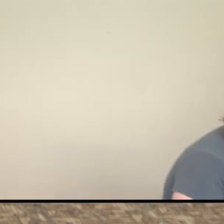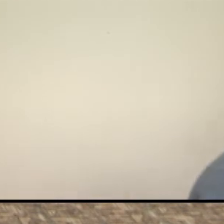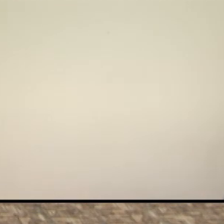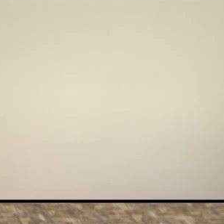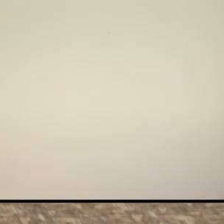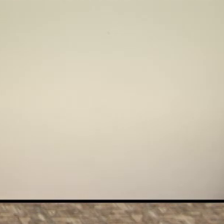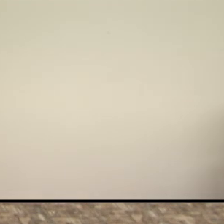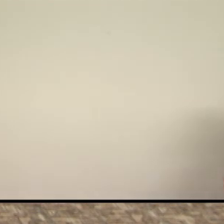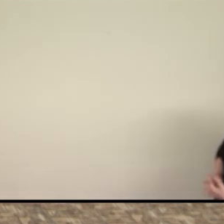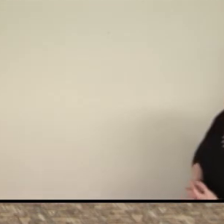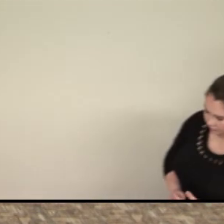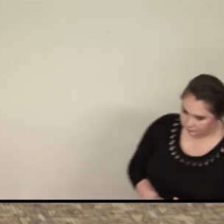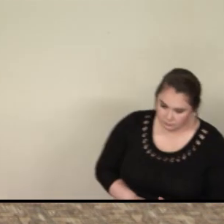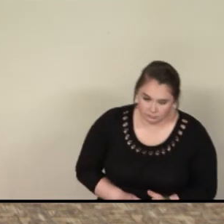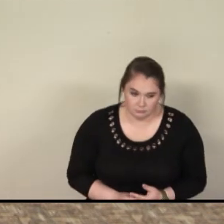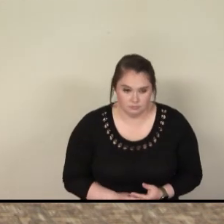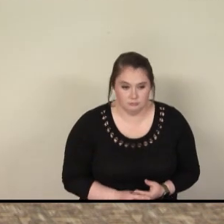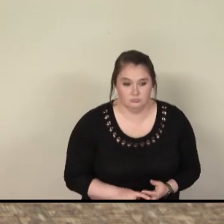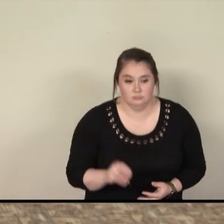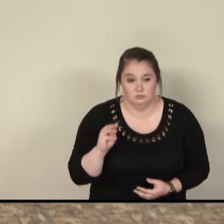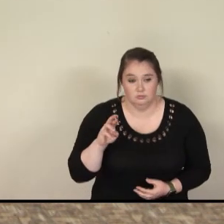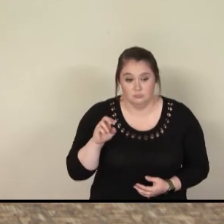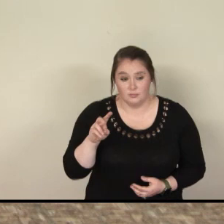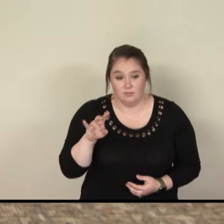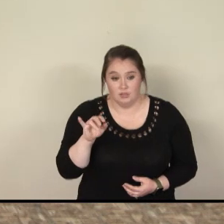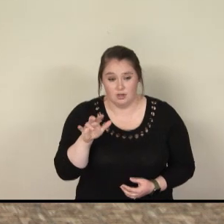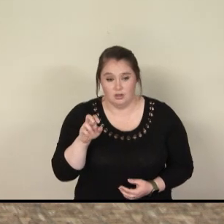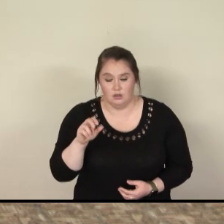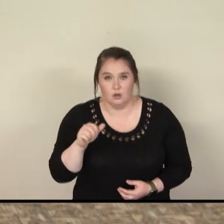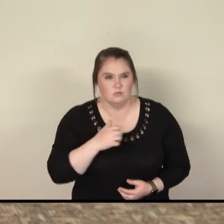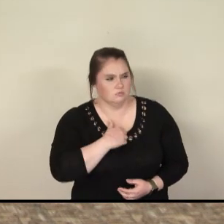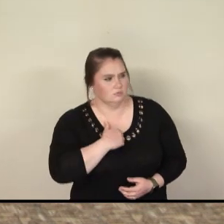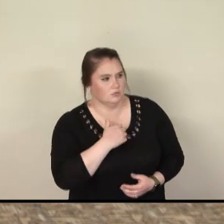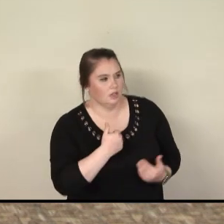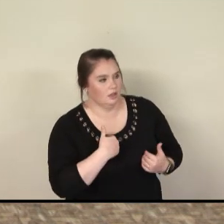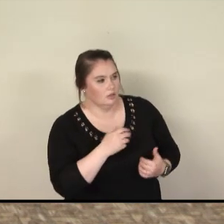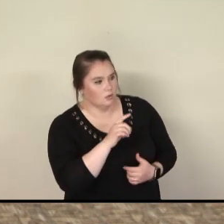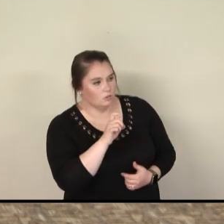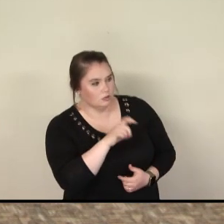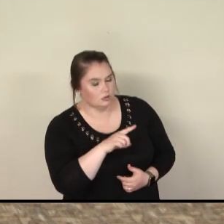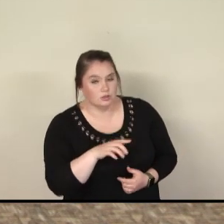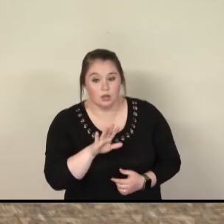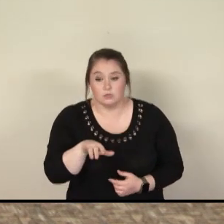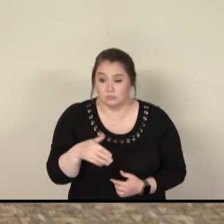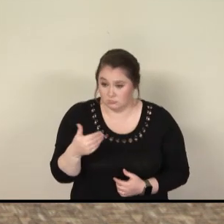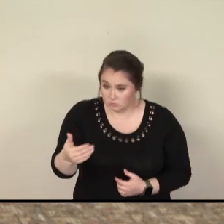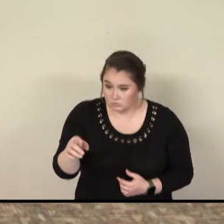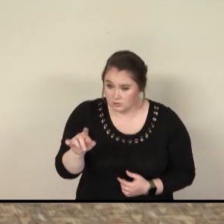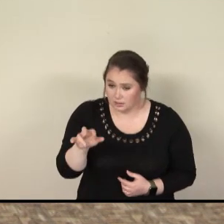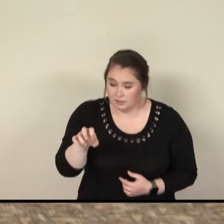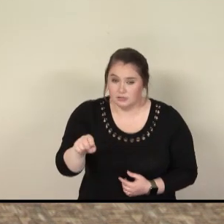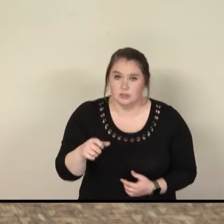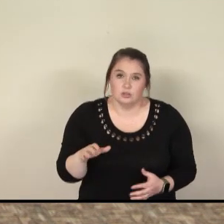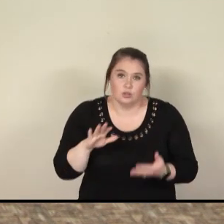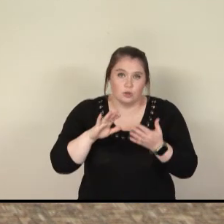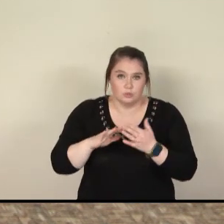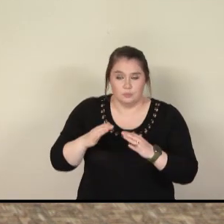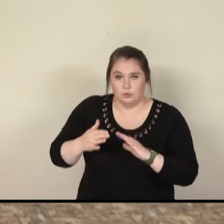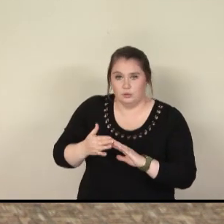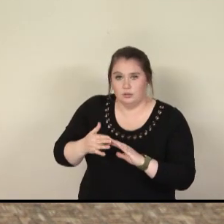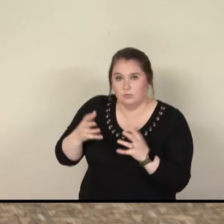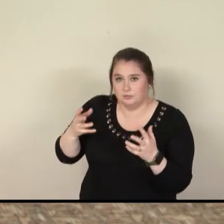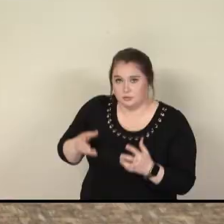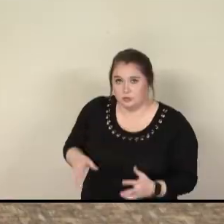Mr. Vidania, yes, please. Oh, sorry, that was a So question. what community input are we getting? Community input are we getting